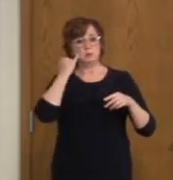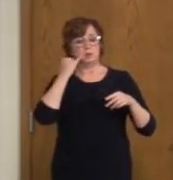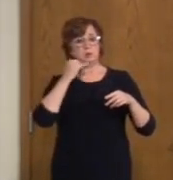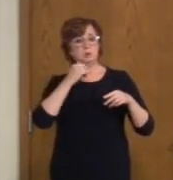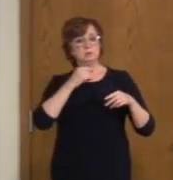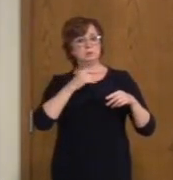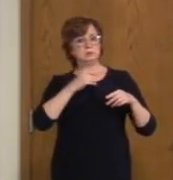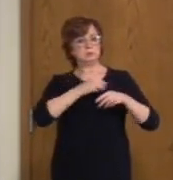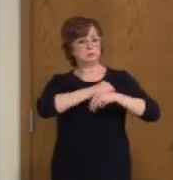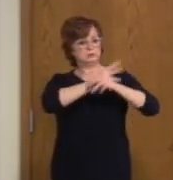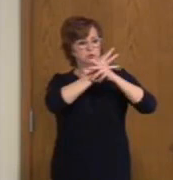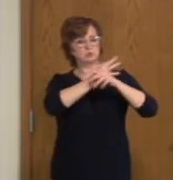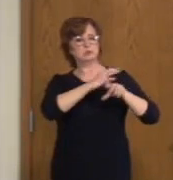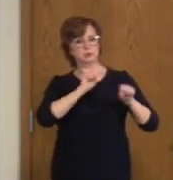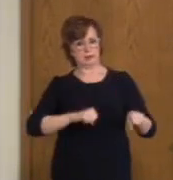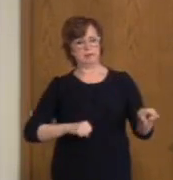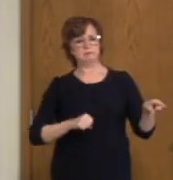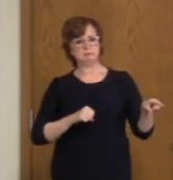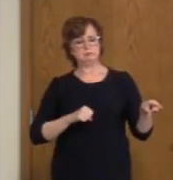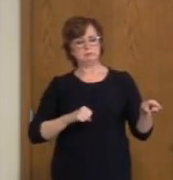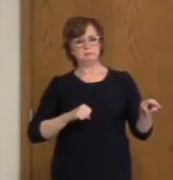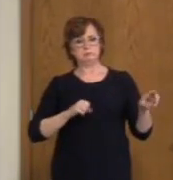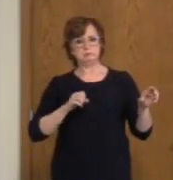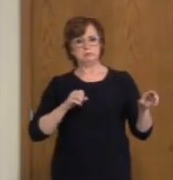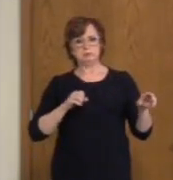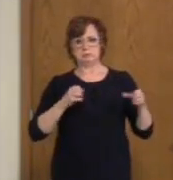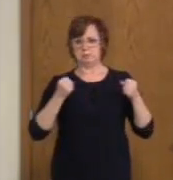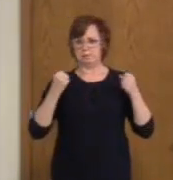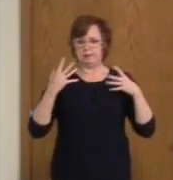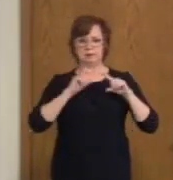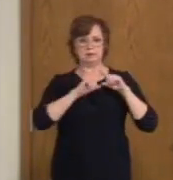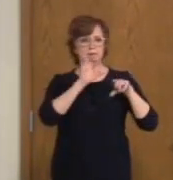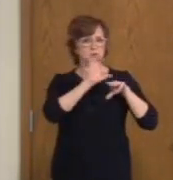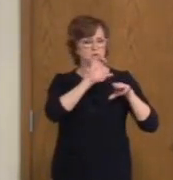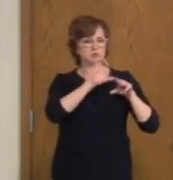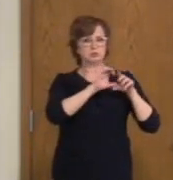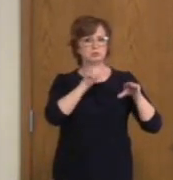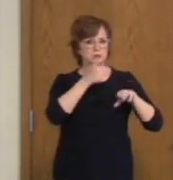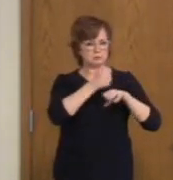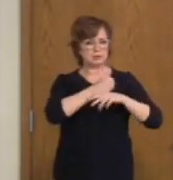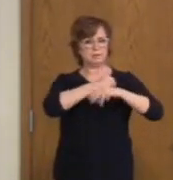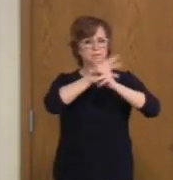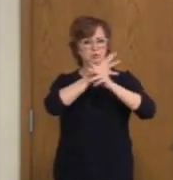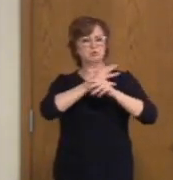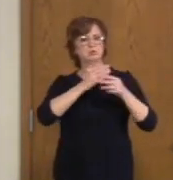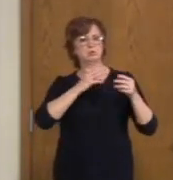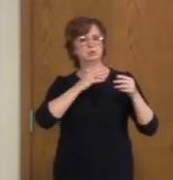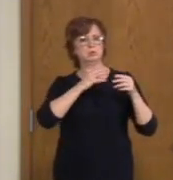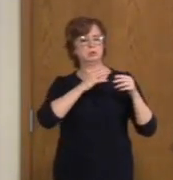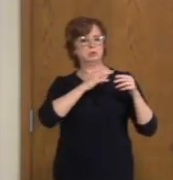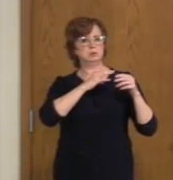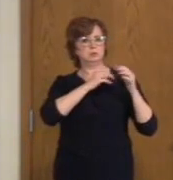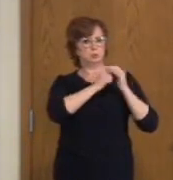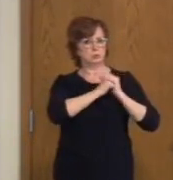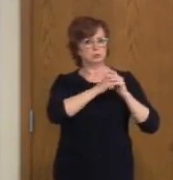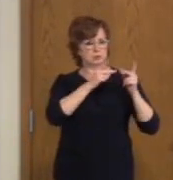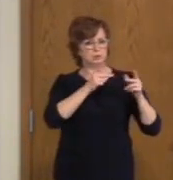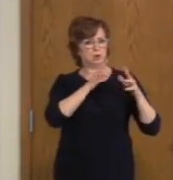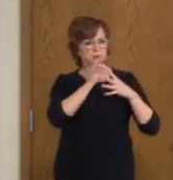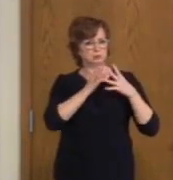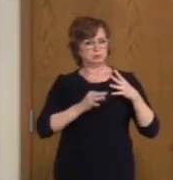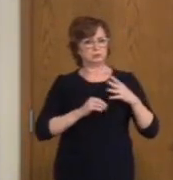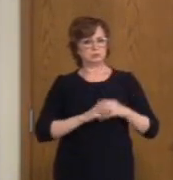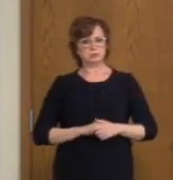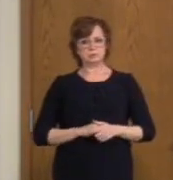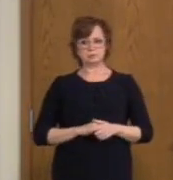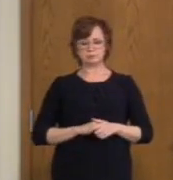option. Many faith leaders have supported and embraced that ability throughout the pandemic. I think where you're allowed